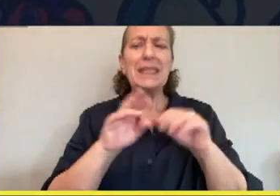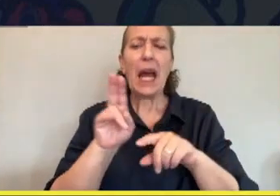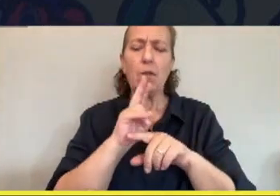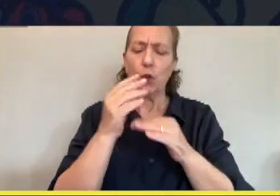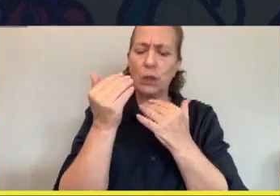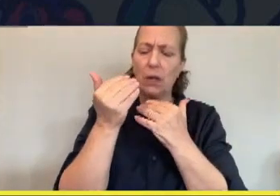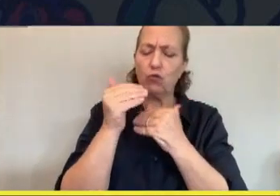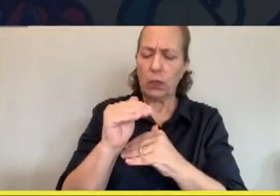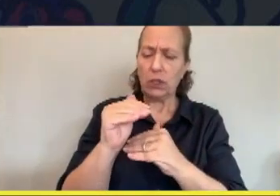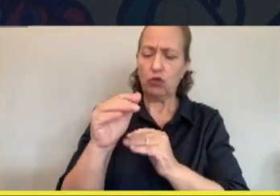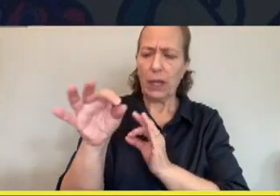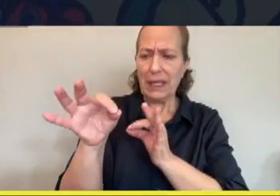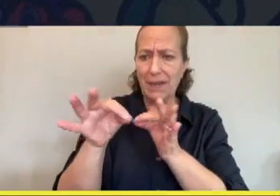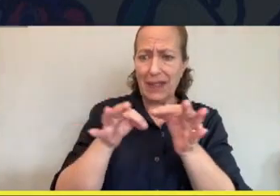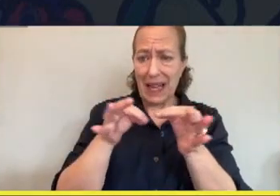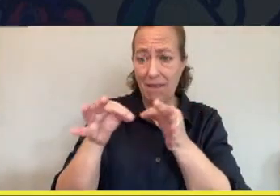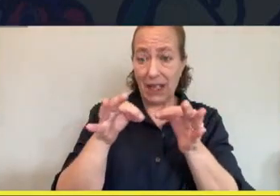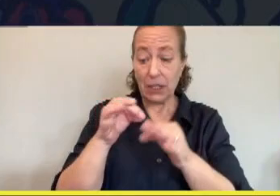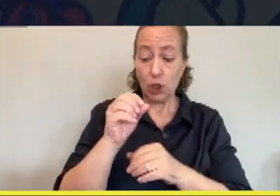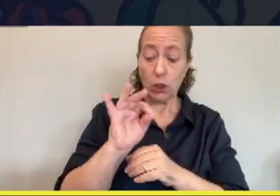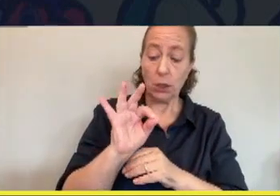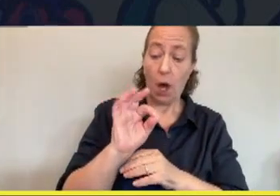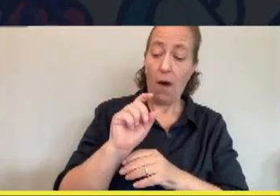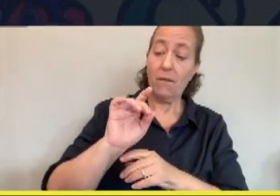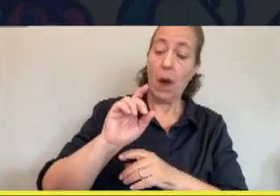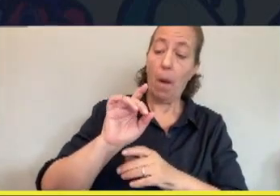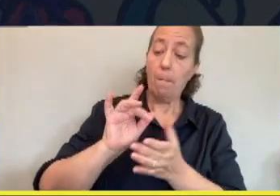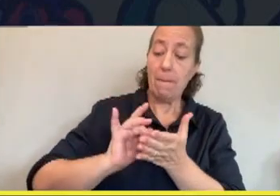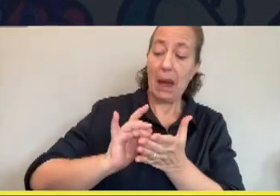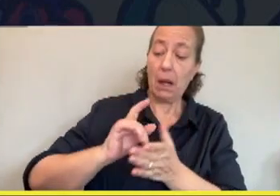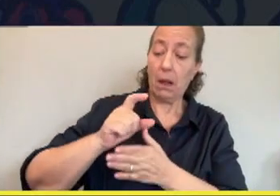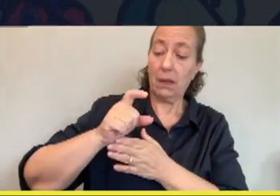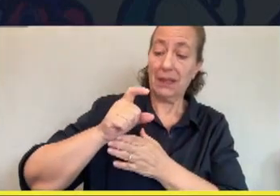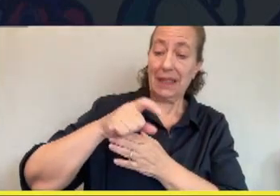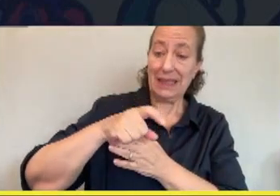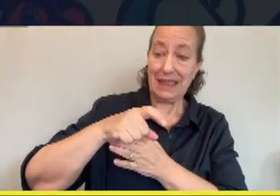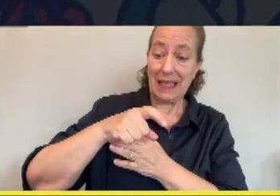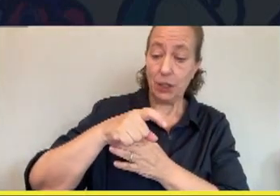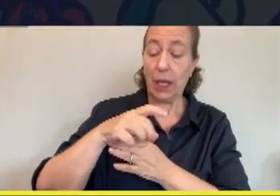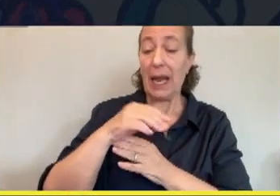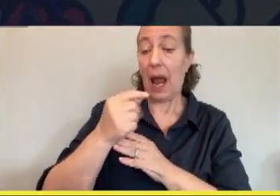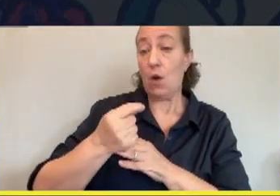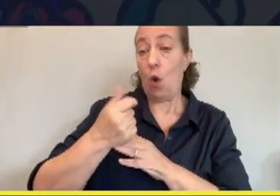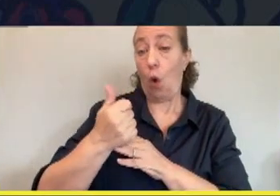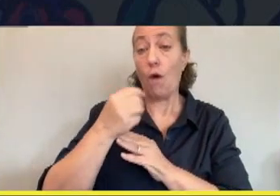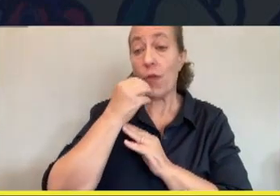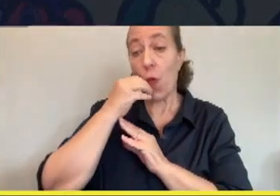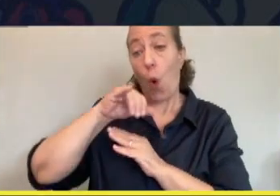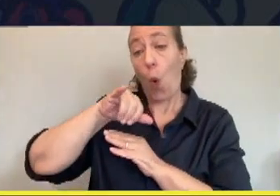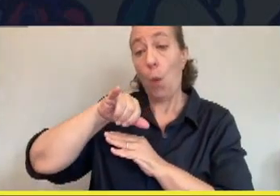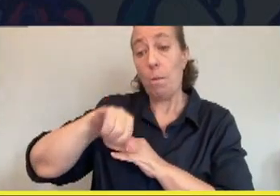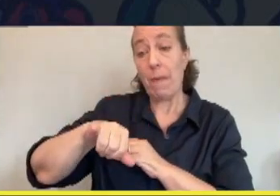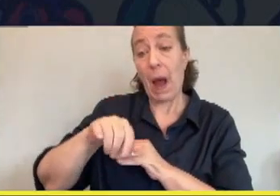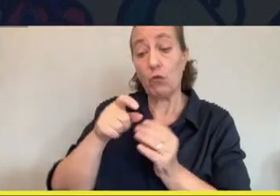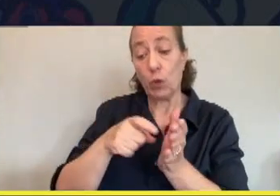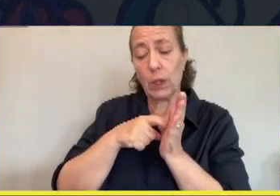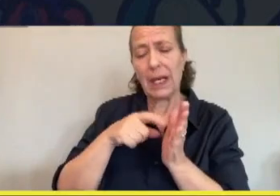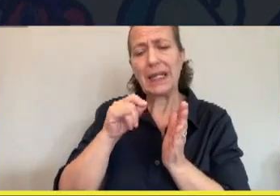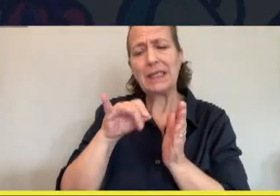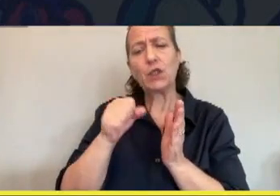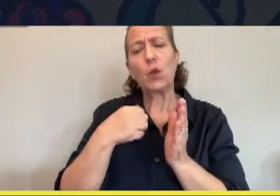medical necessity and without the Medicare homebound requirement, is to utilize integrated care programs, which are